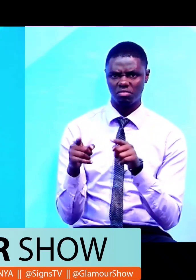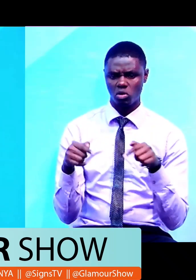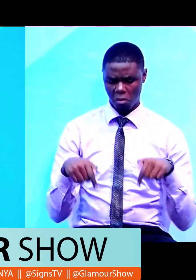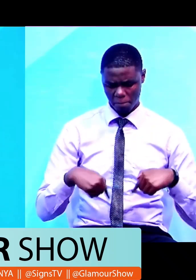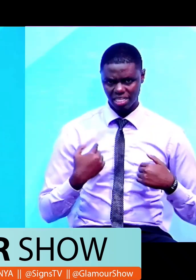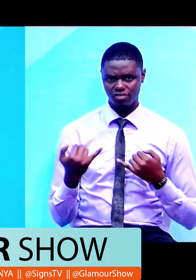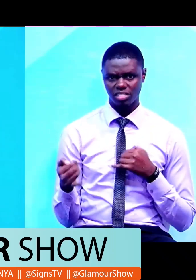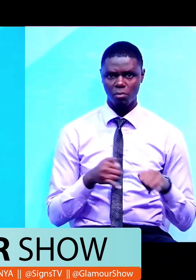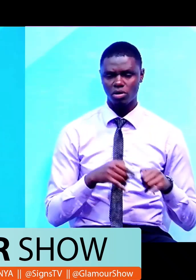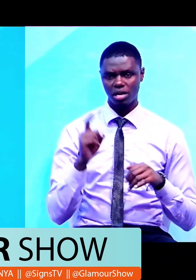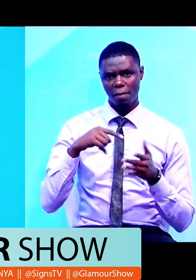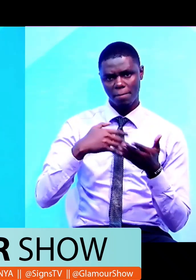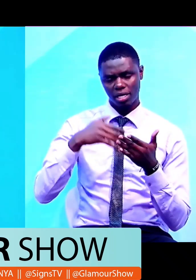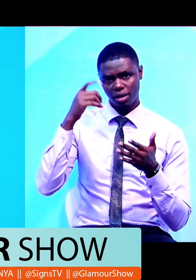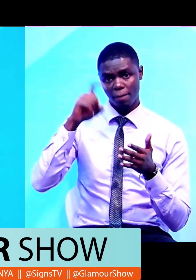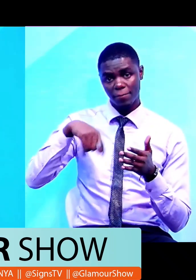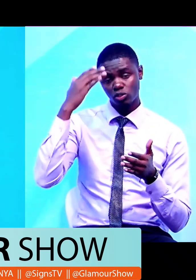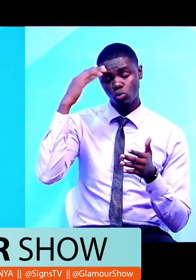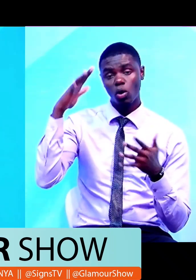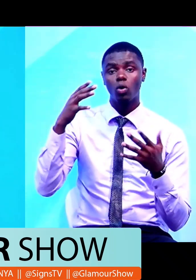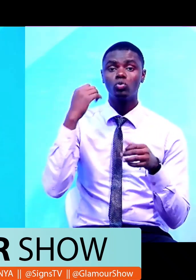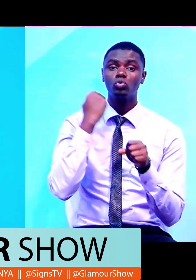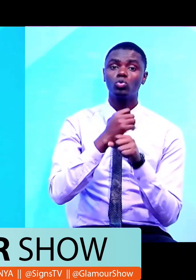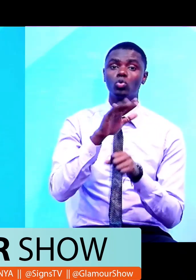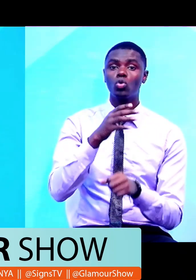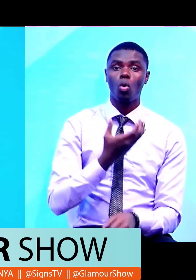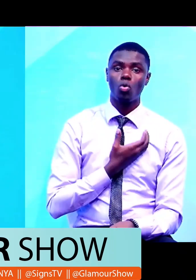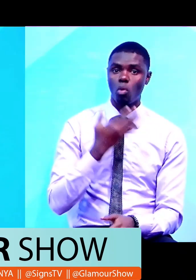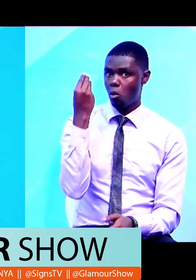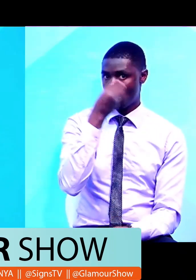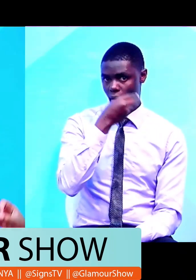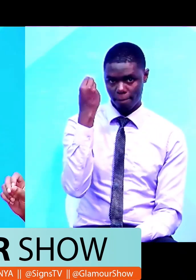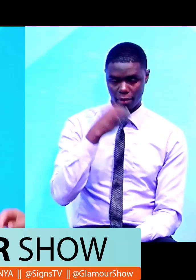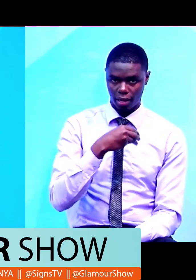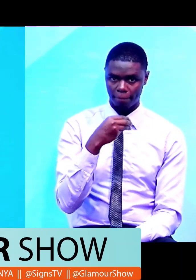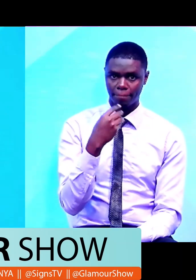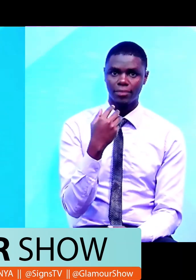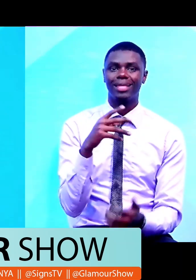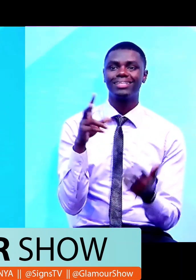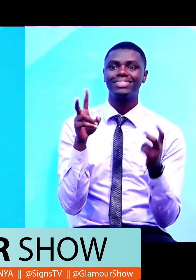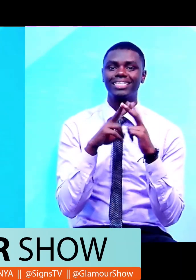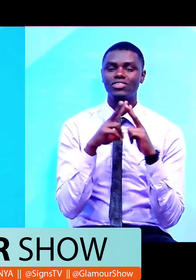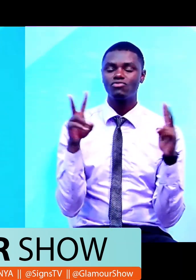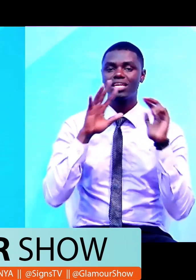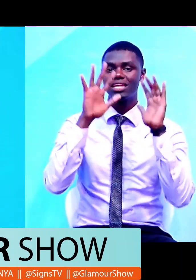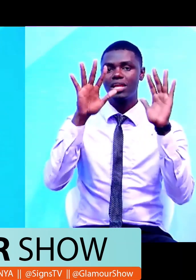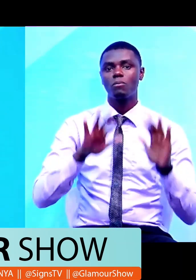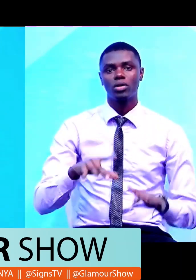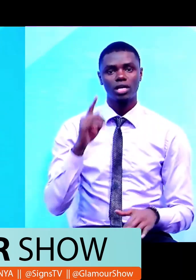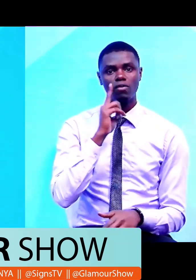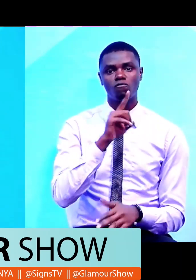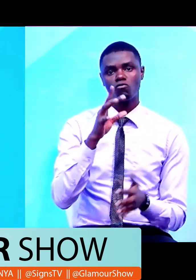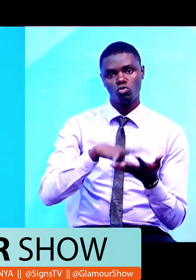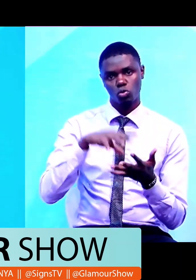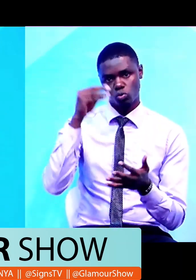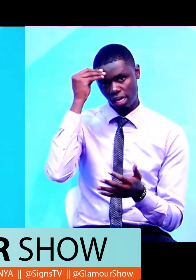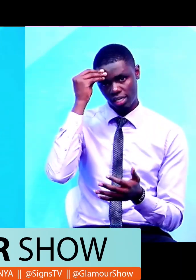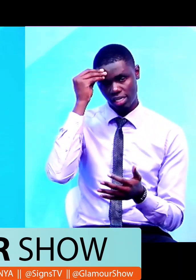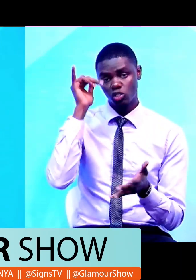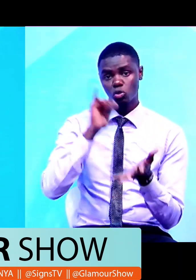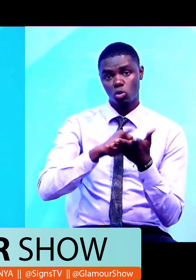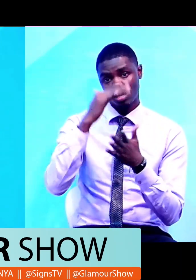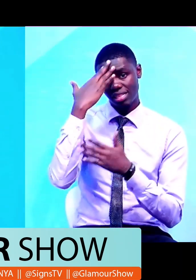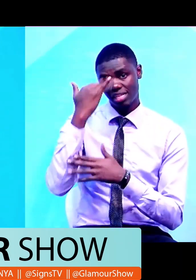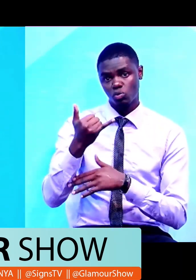you must know how to do your own makeup. It is very important for you to learn. So that's why